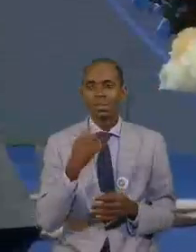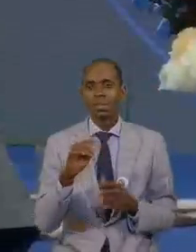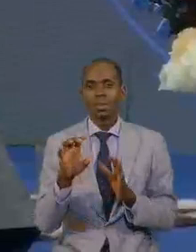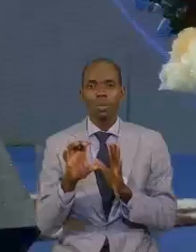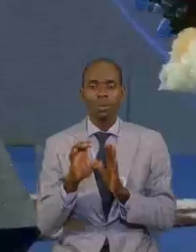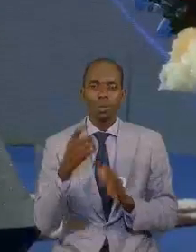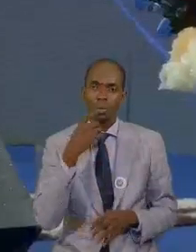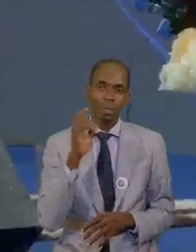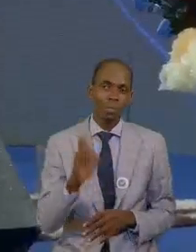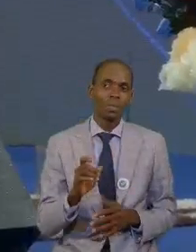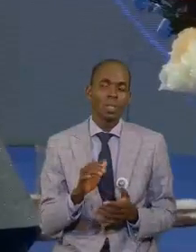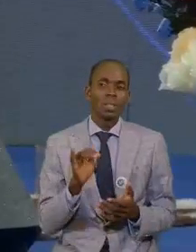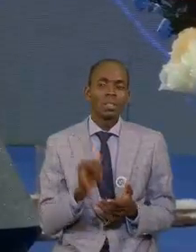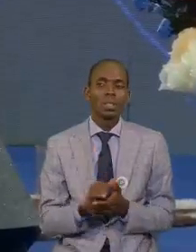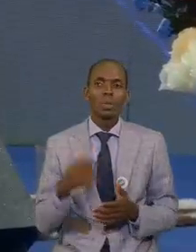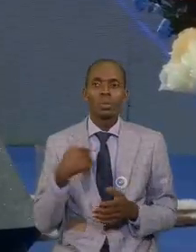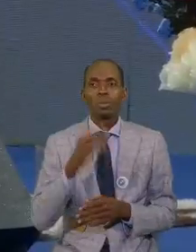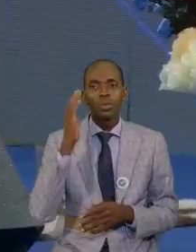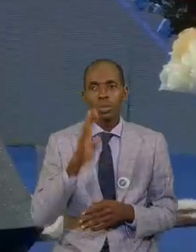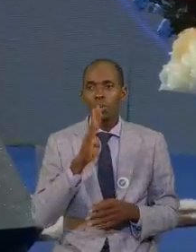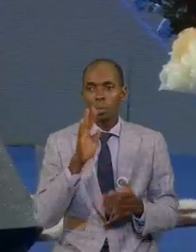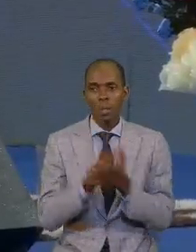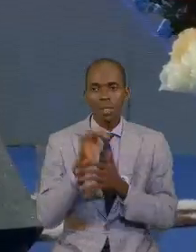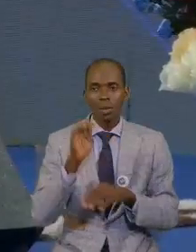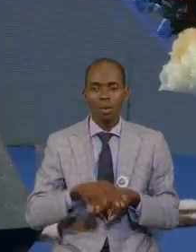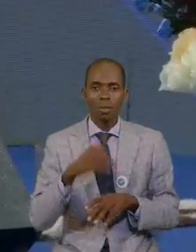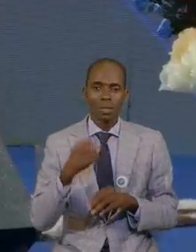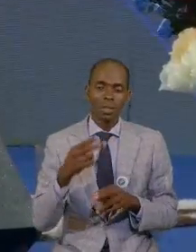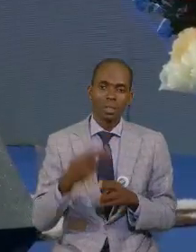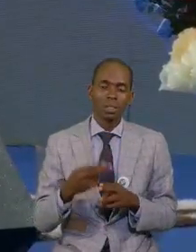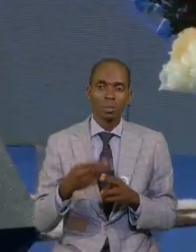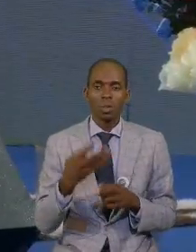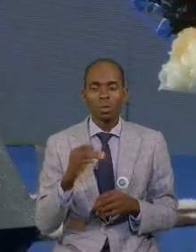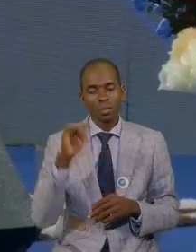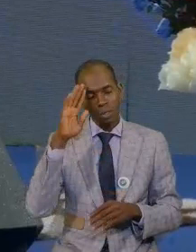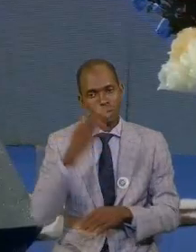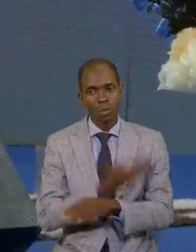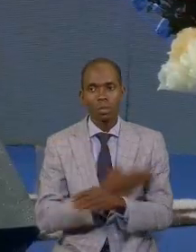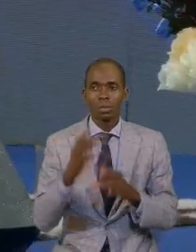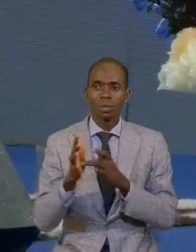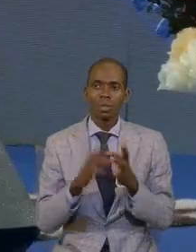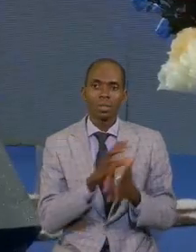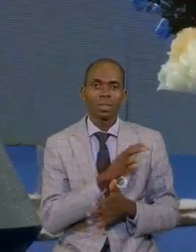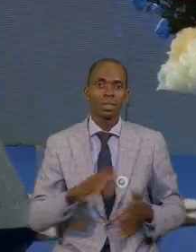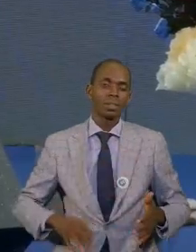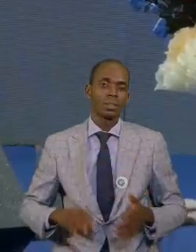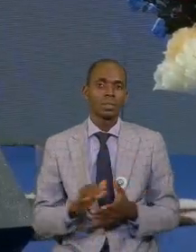that we should believe on the name of his Son, Jesus Christ,